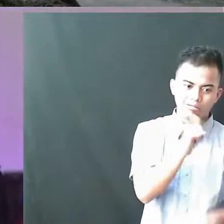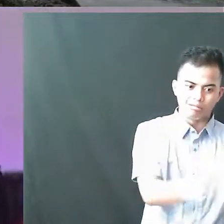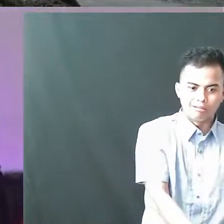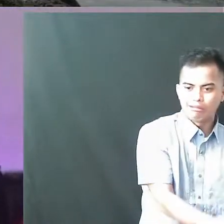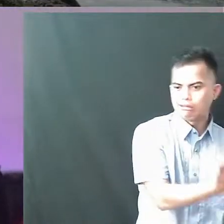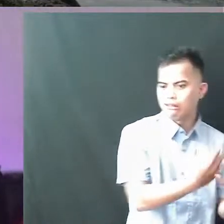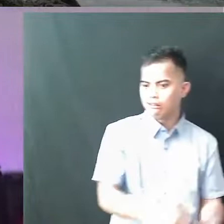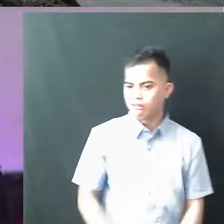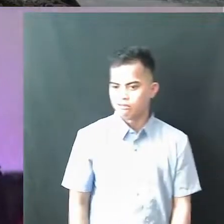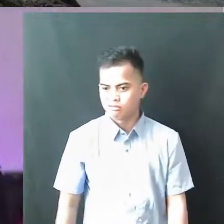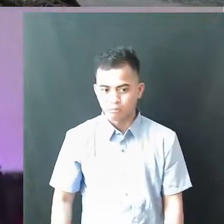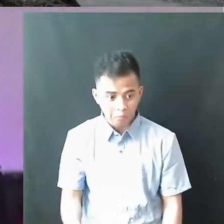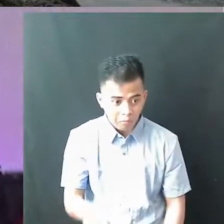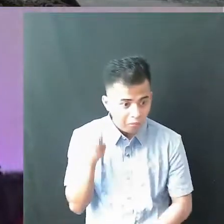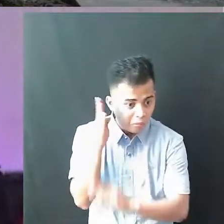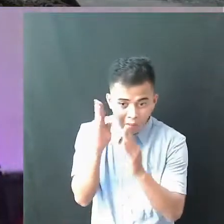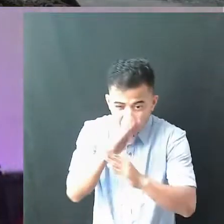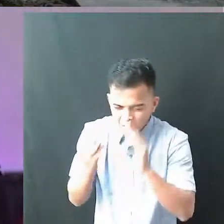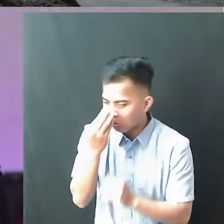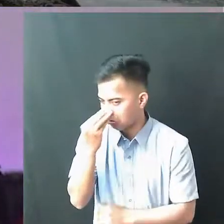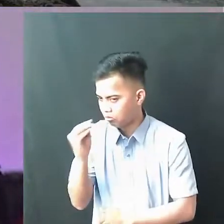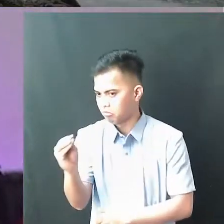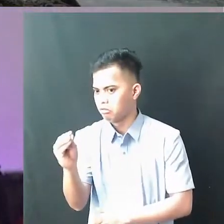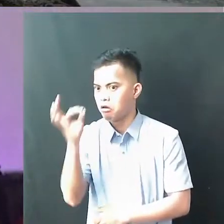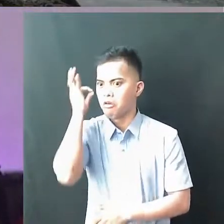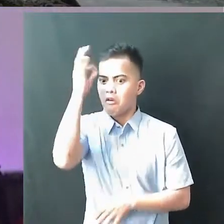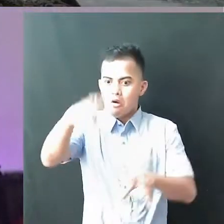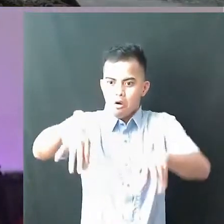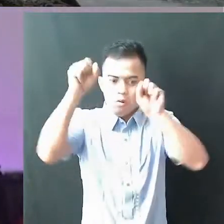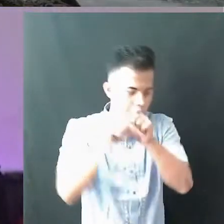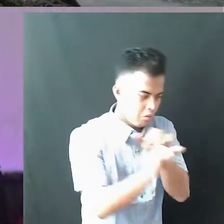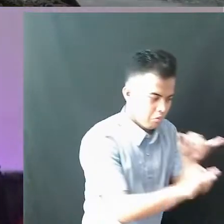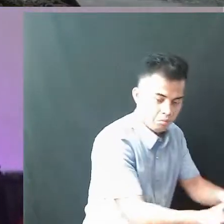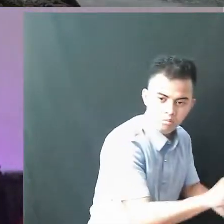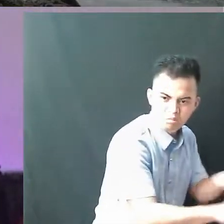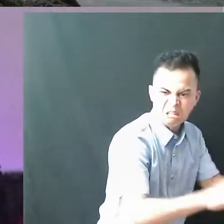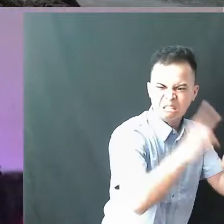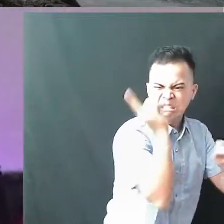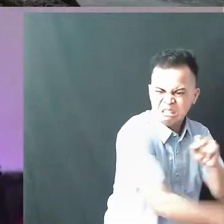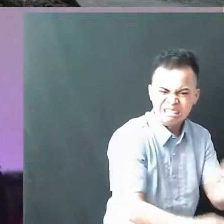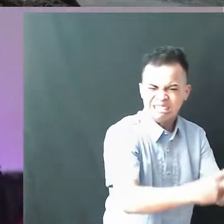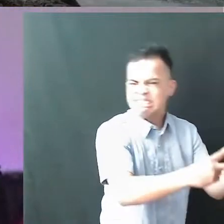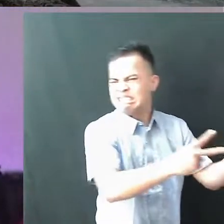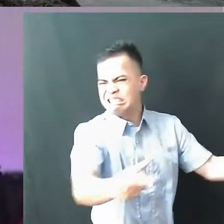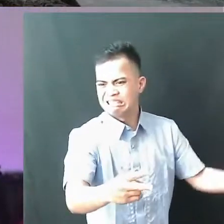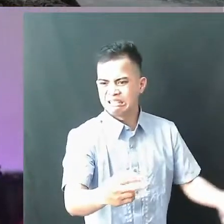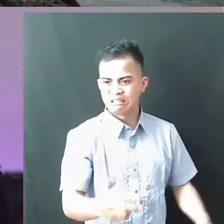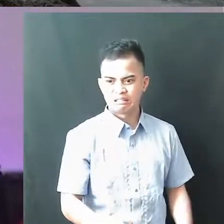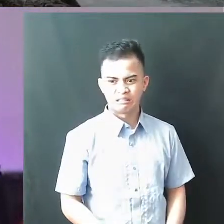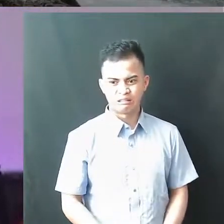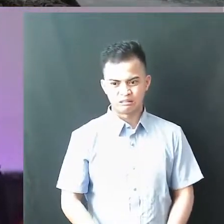Hold fast to God's wisdom and promises. James chapter 1 and